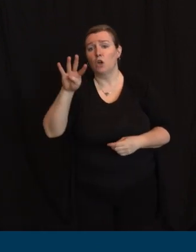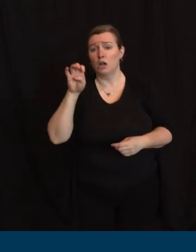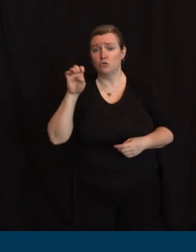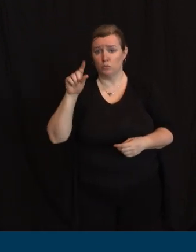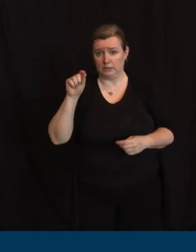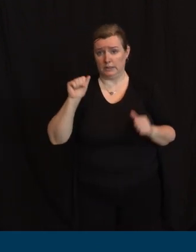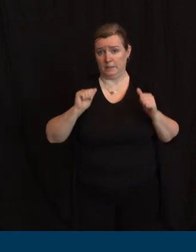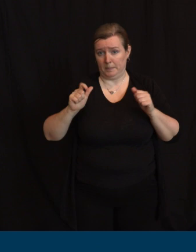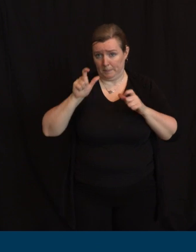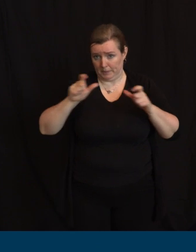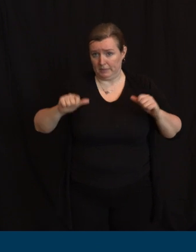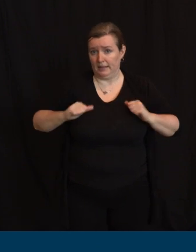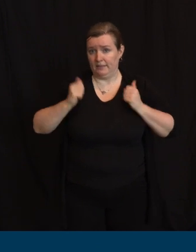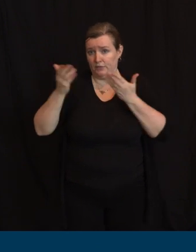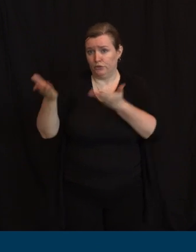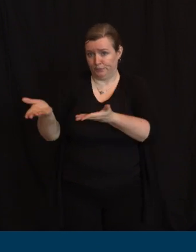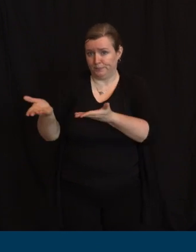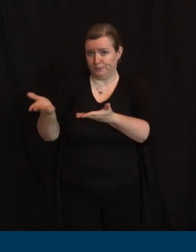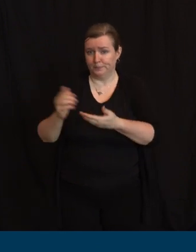543.